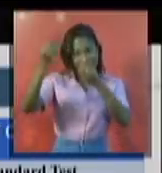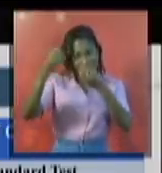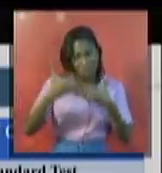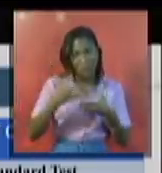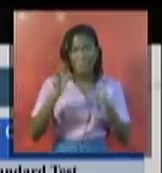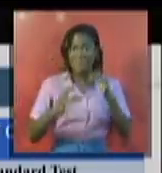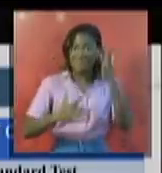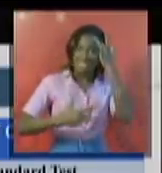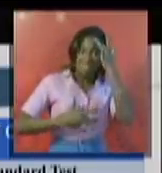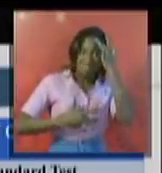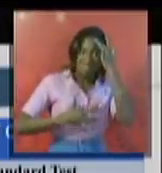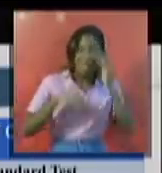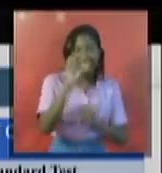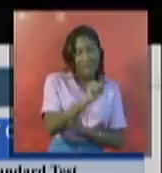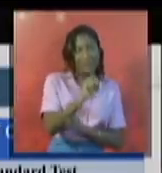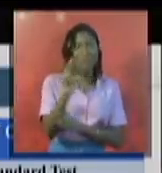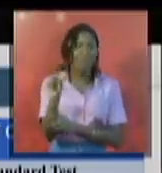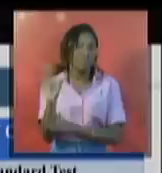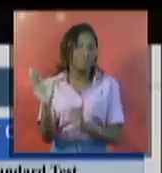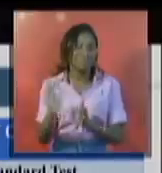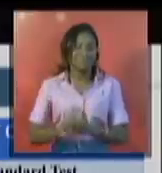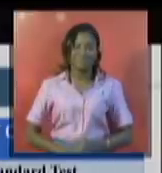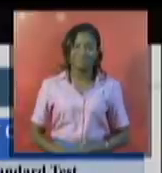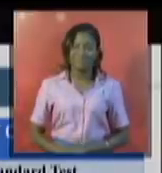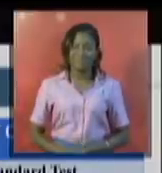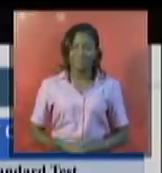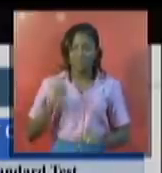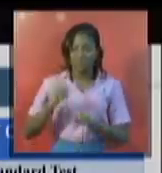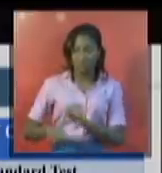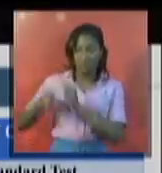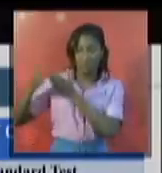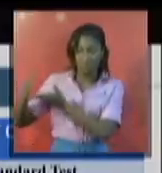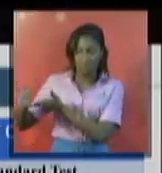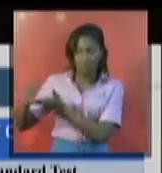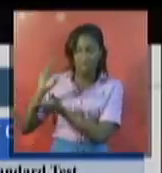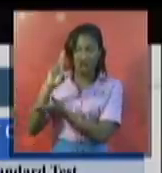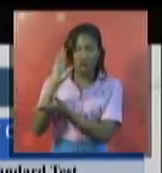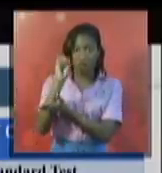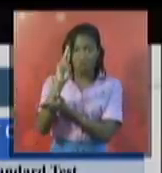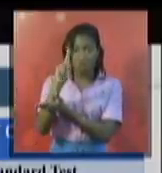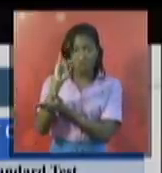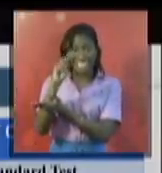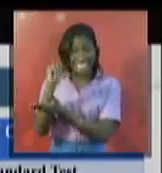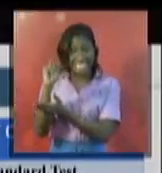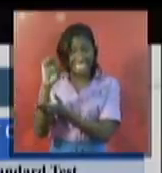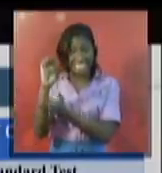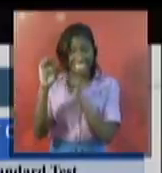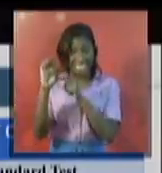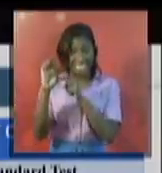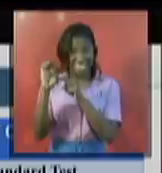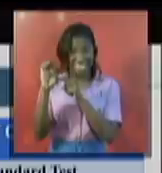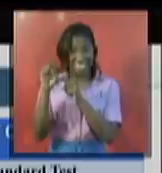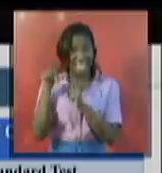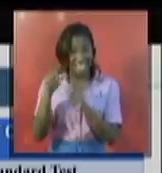the main differences that I'd like to highlight. The timeline between our routine testing and what we're moving to implement into our